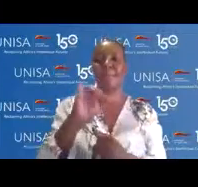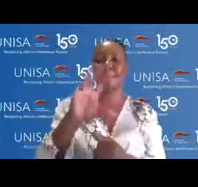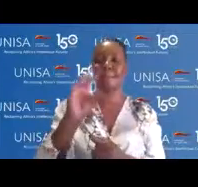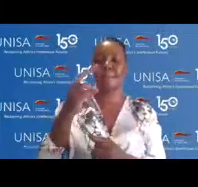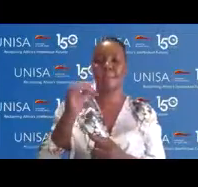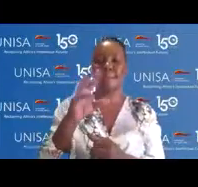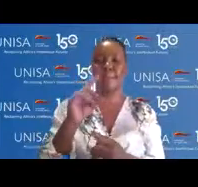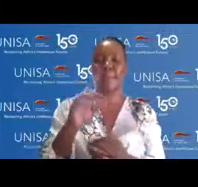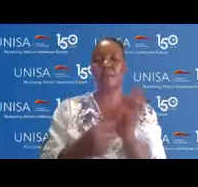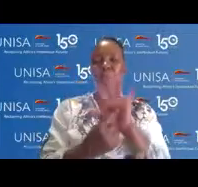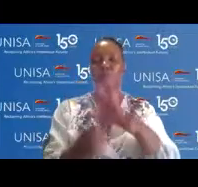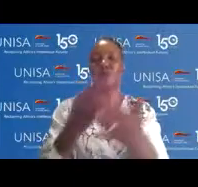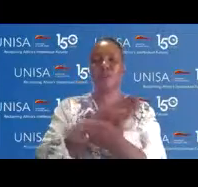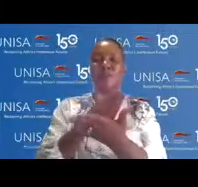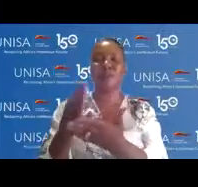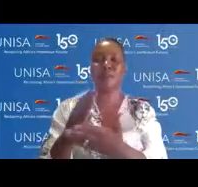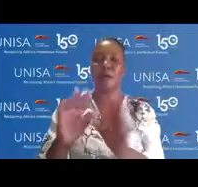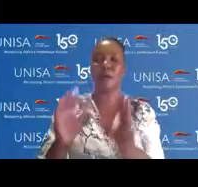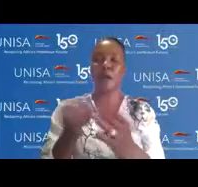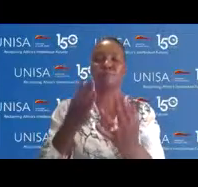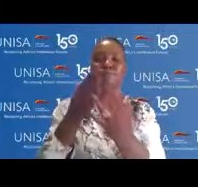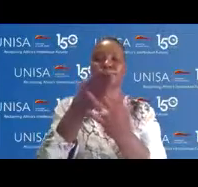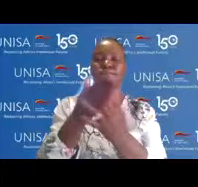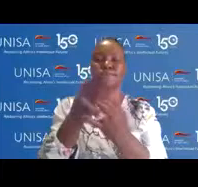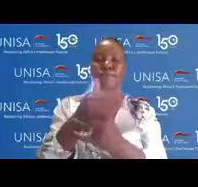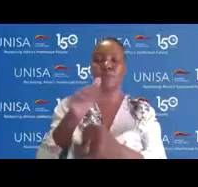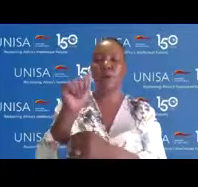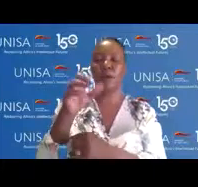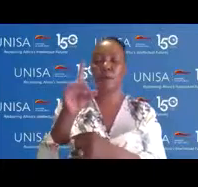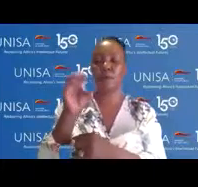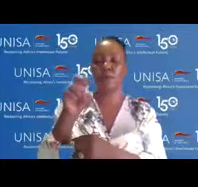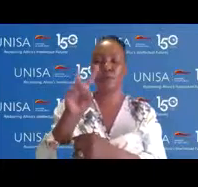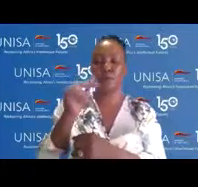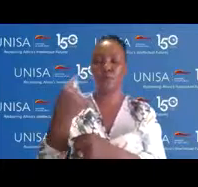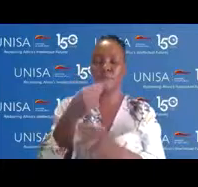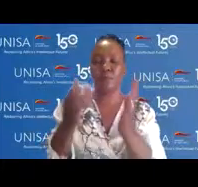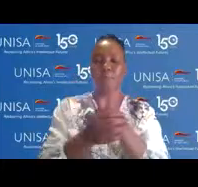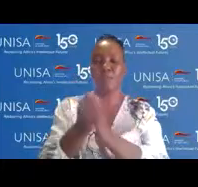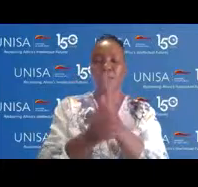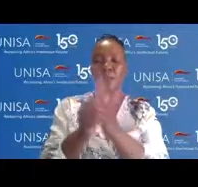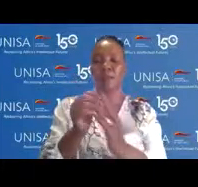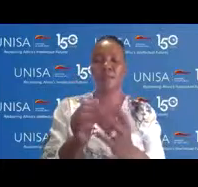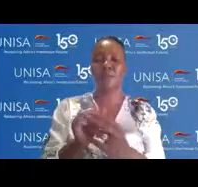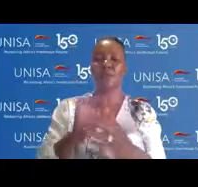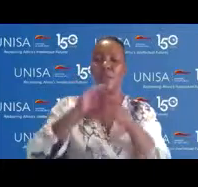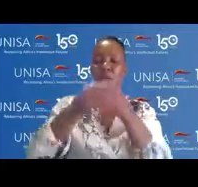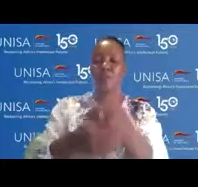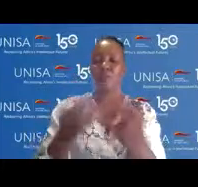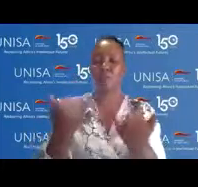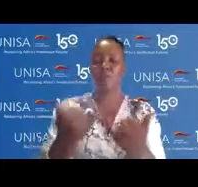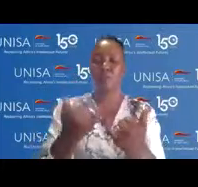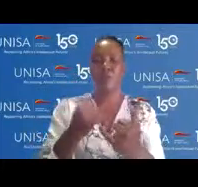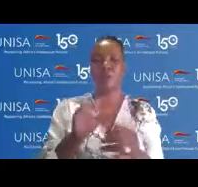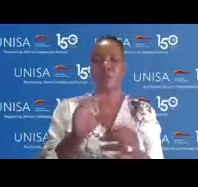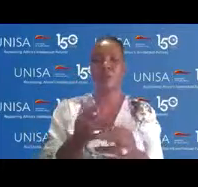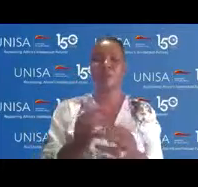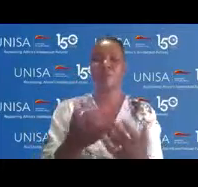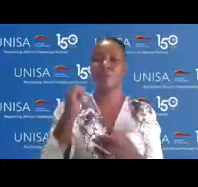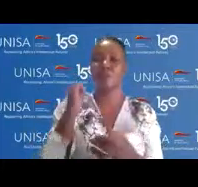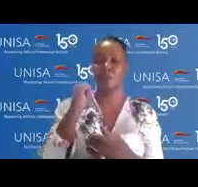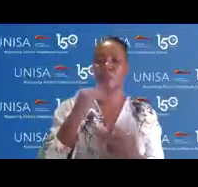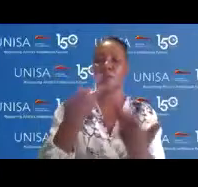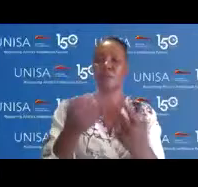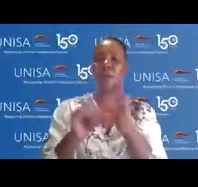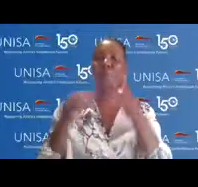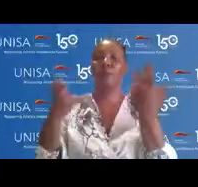of the navigation with the Adolf site. We kind of covered it yesterday and today again, but it's just important for you to see